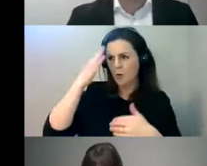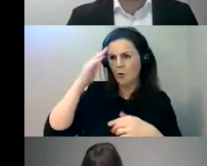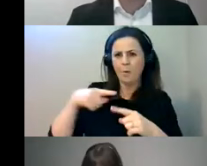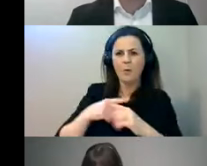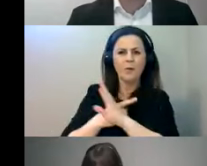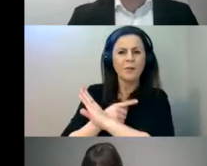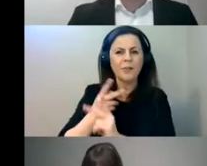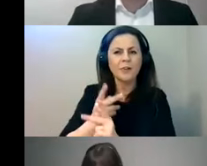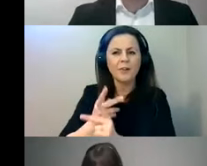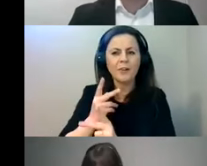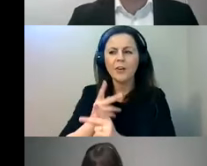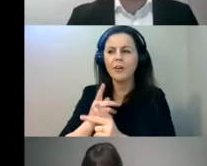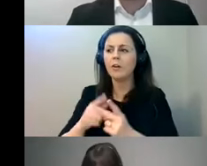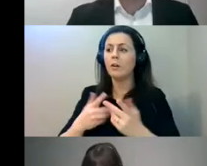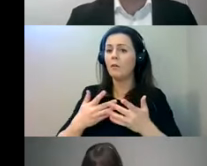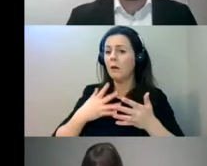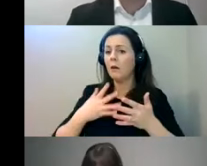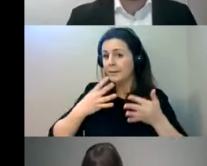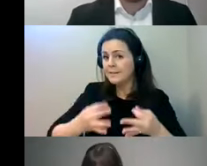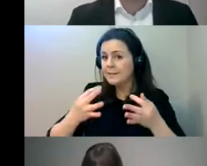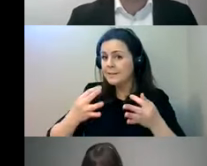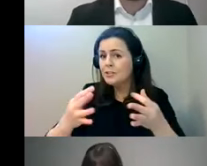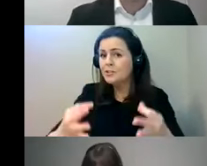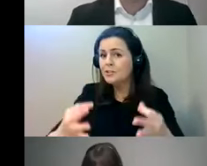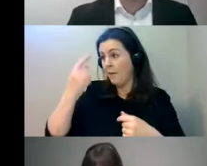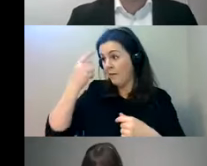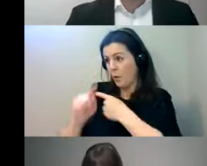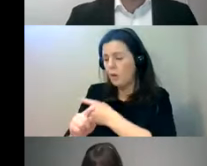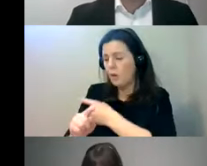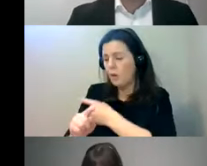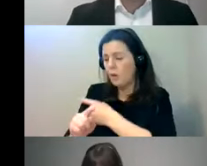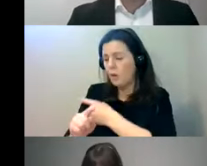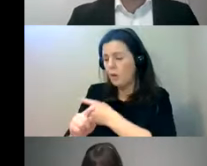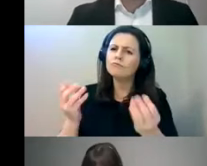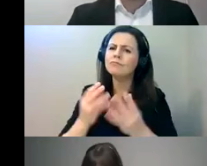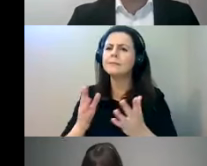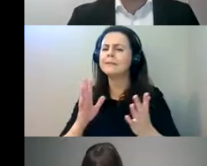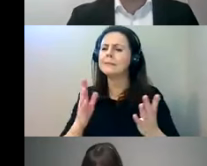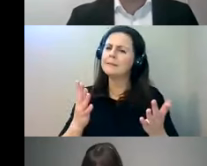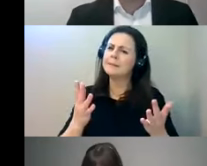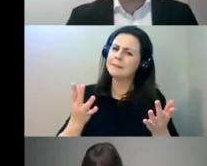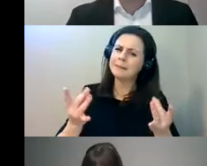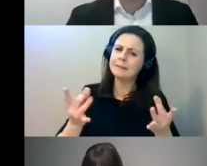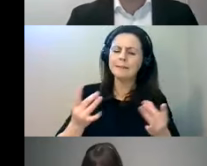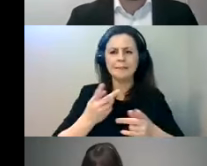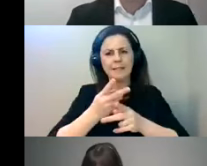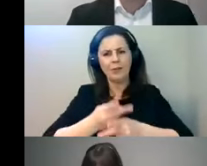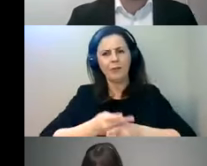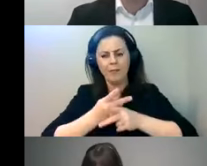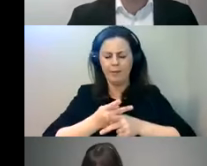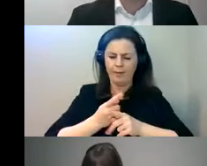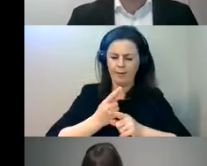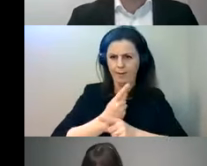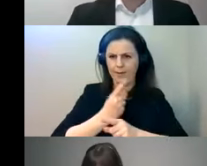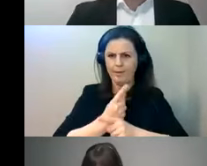for the grantor or the decisions that are being made on behalf of the grantor. So this is a delicate balance that the attorney will have to